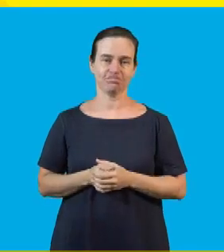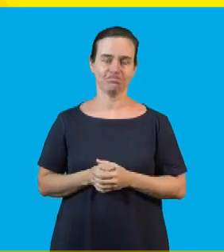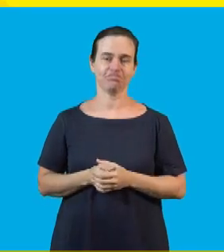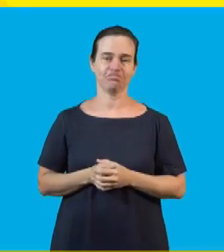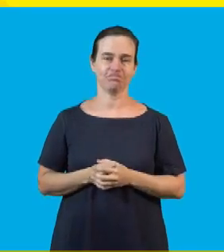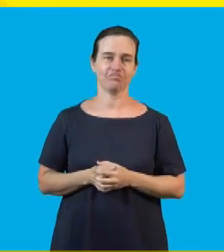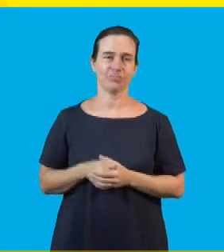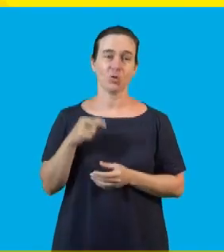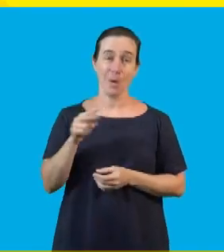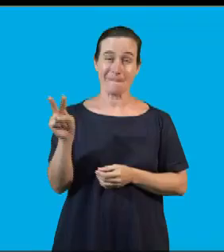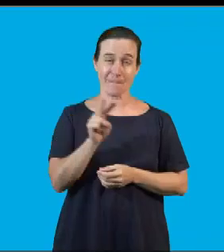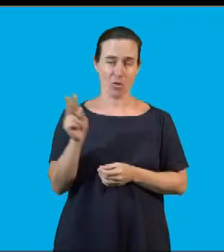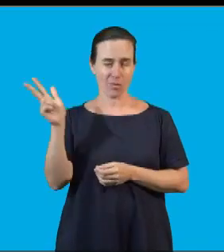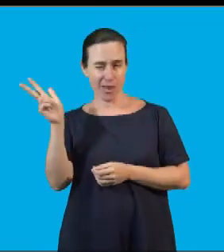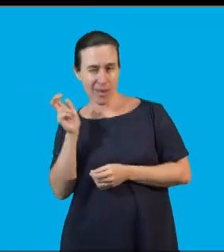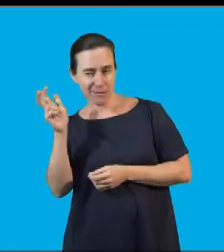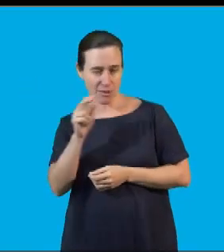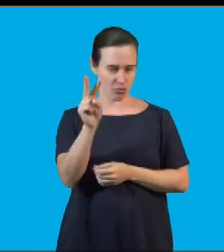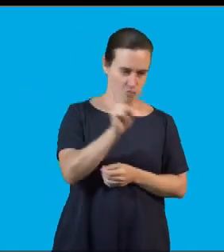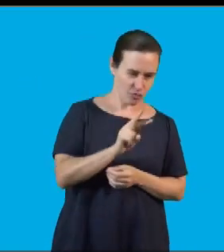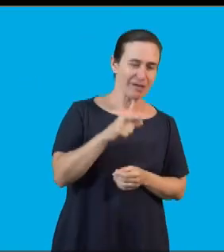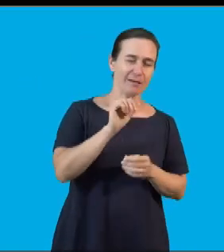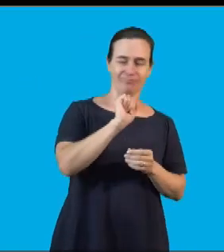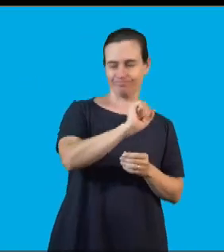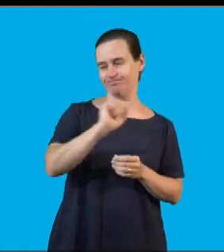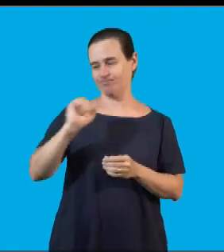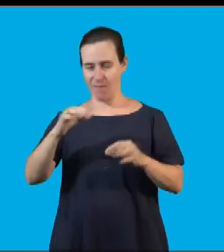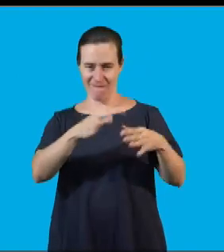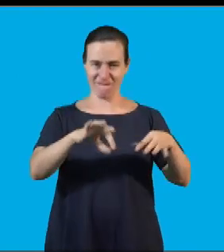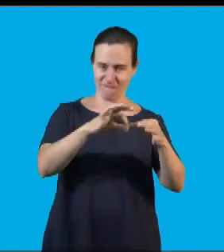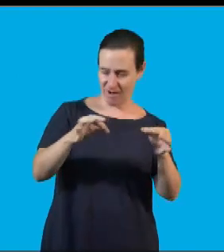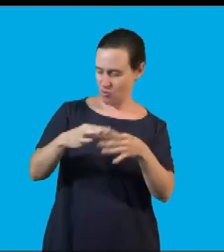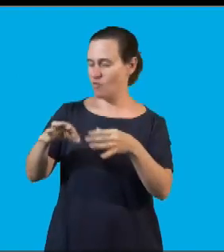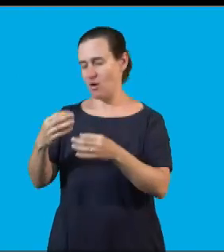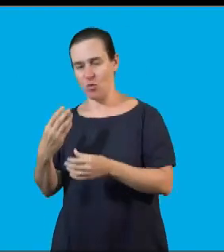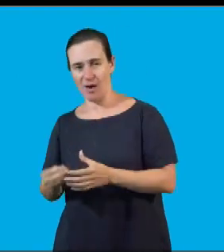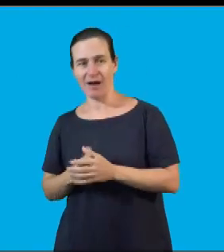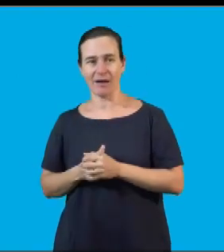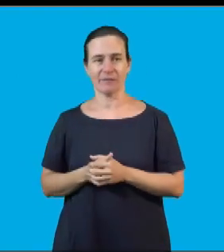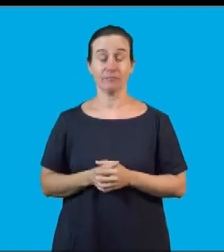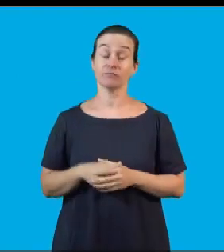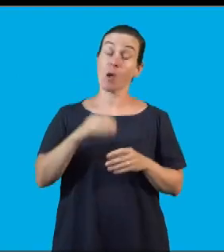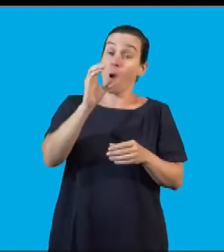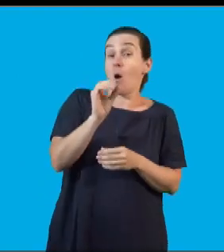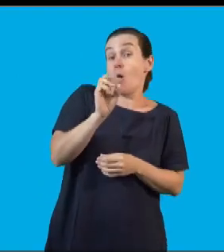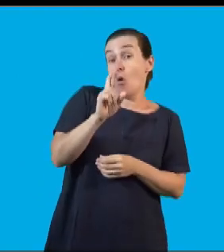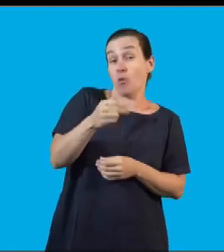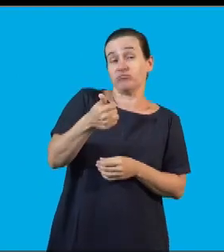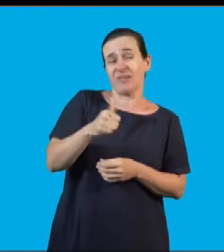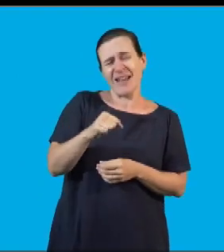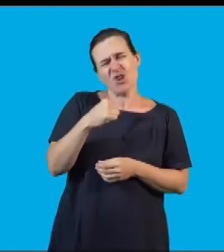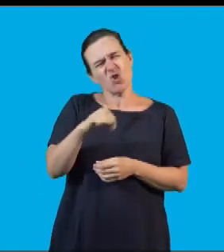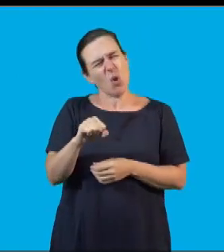side. Both listening and reading have value in different contexts. So here you'll see in the marking directive, a